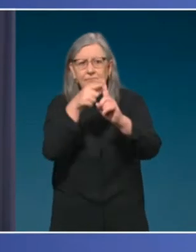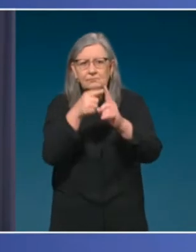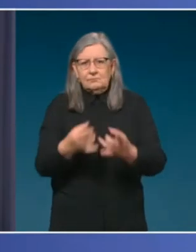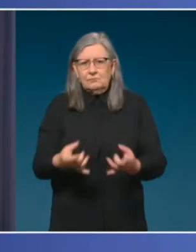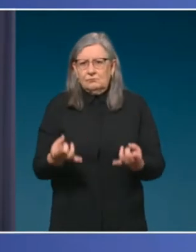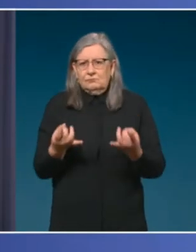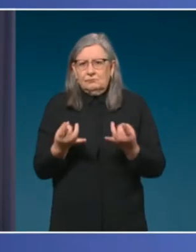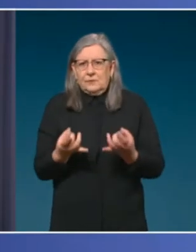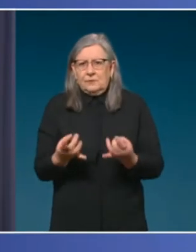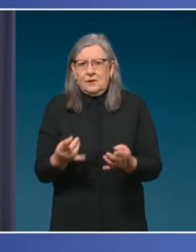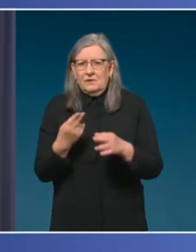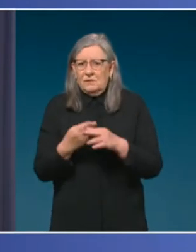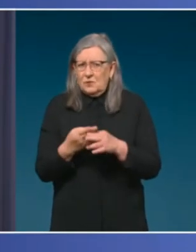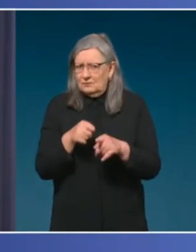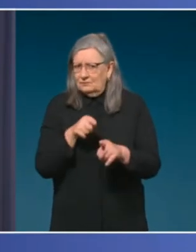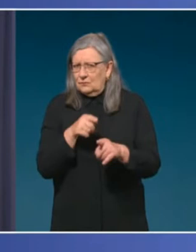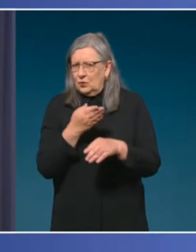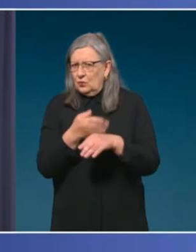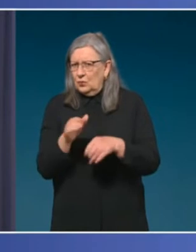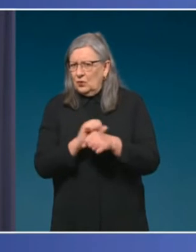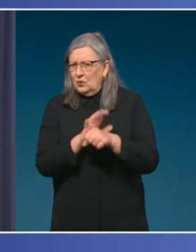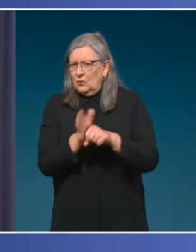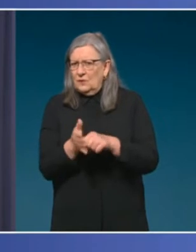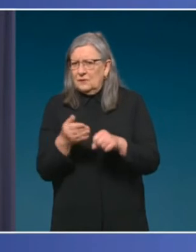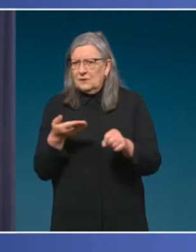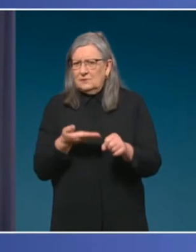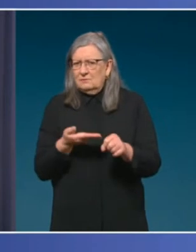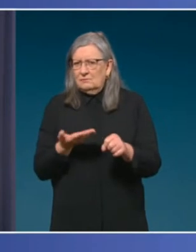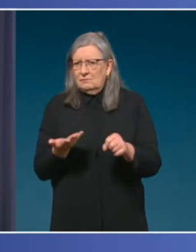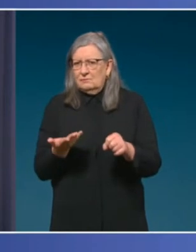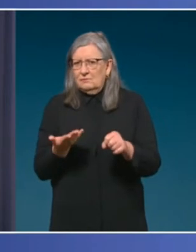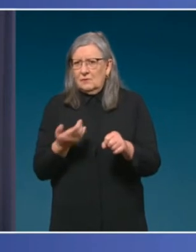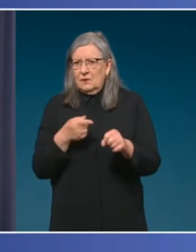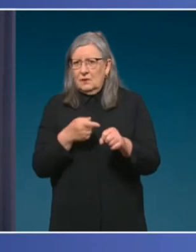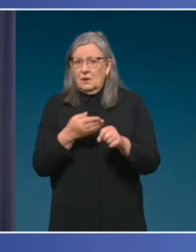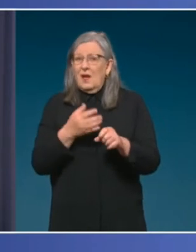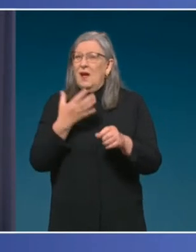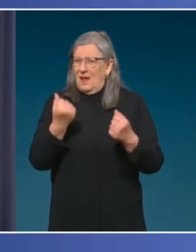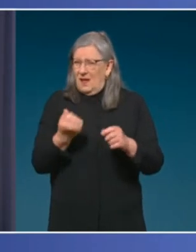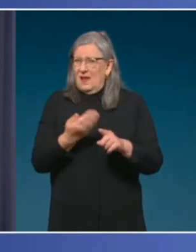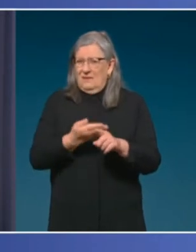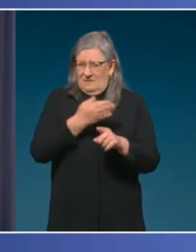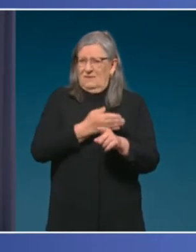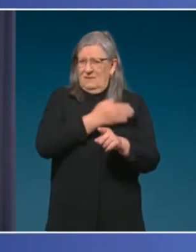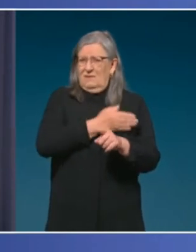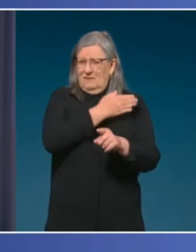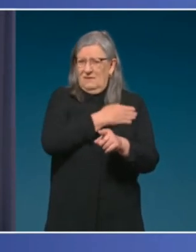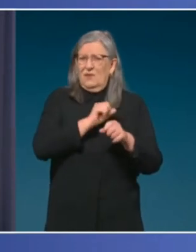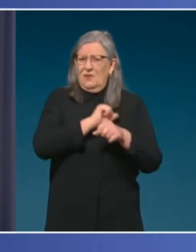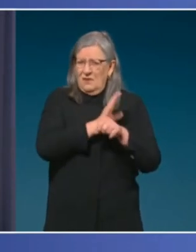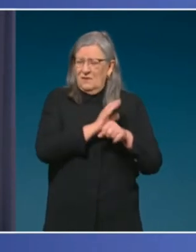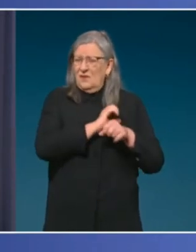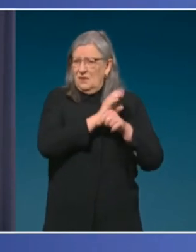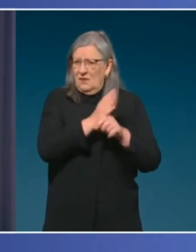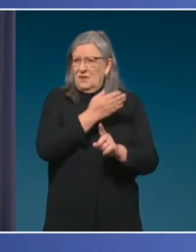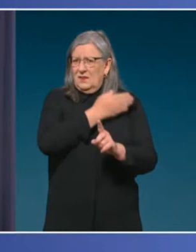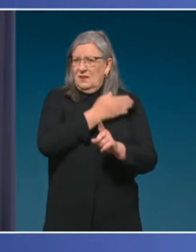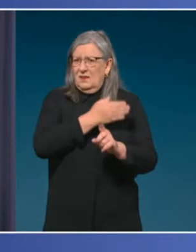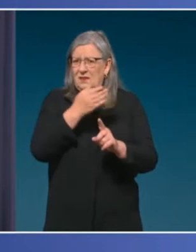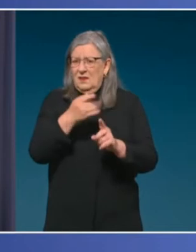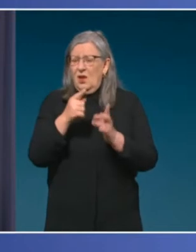variants, and there are a series that have come before, and no doubt there will be others that come after Omicron.